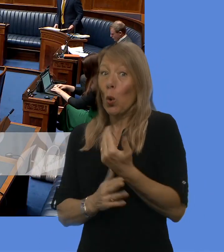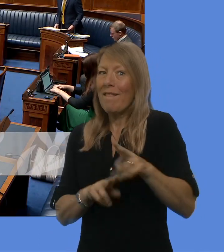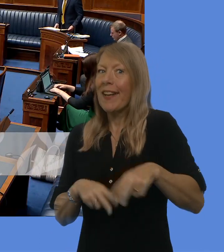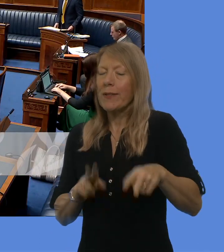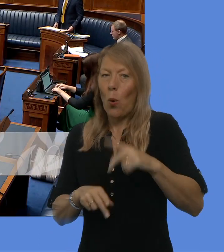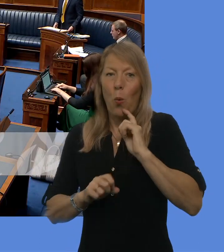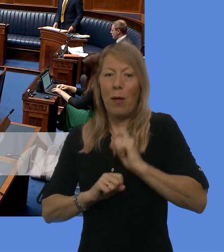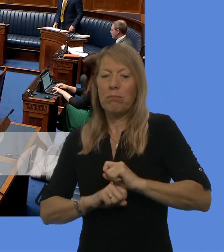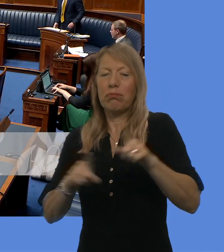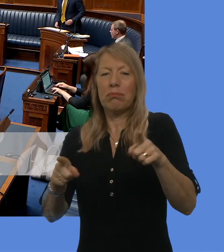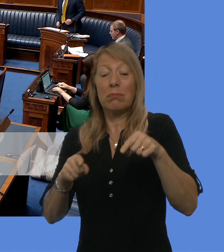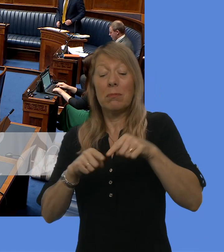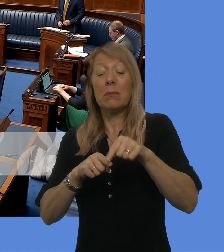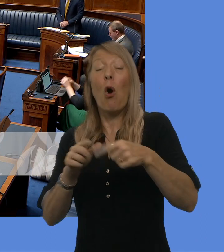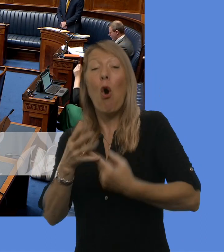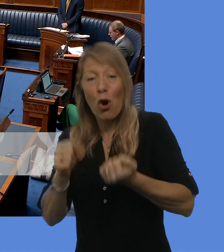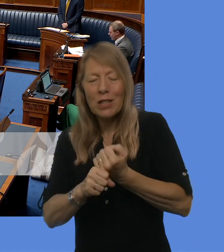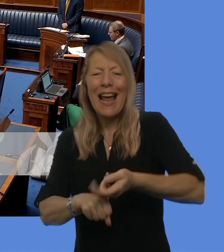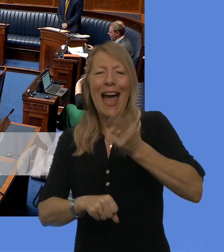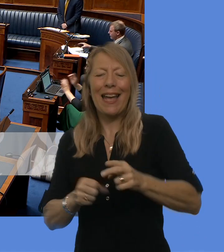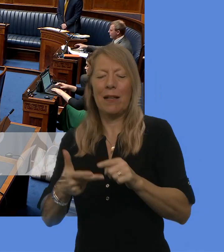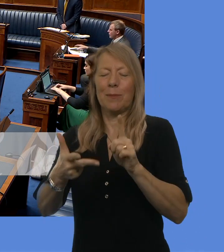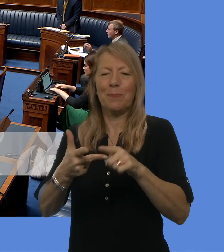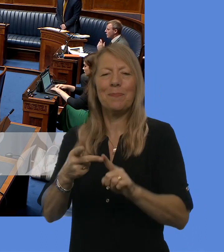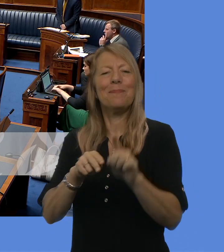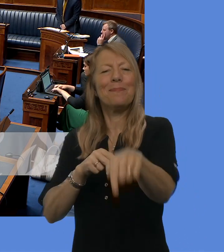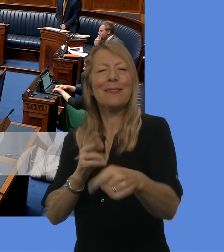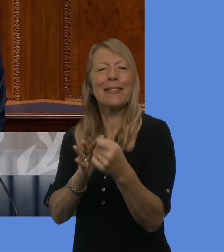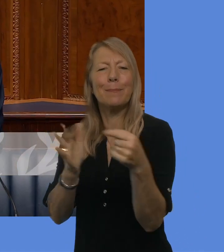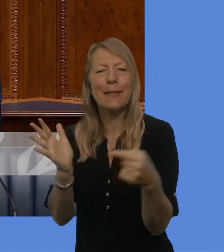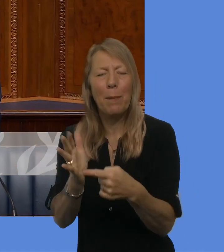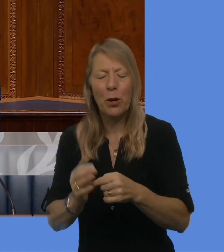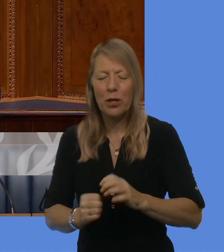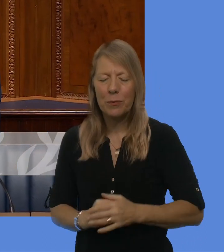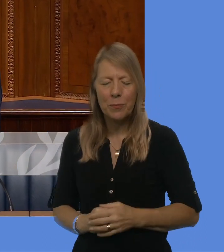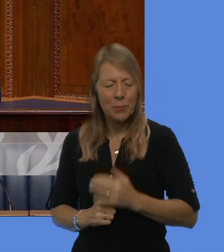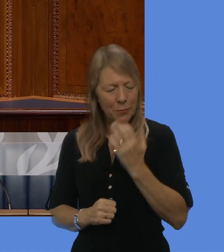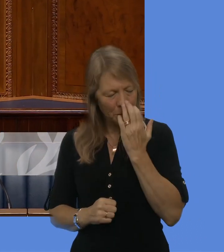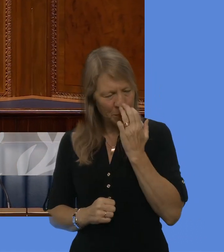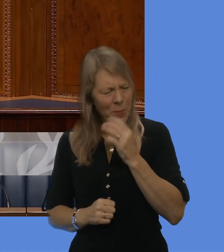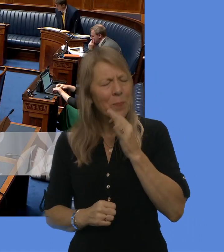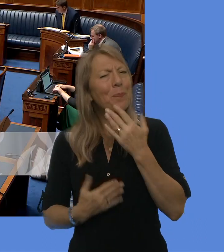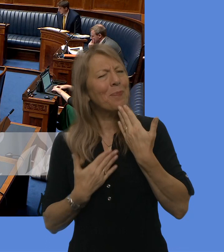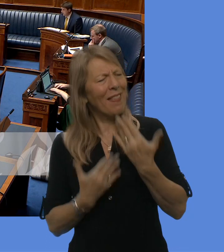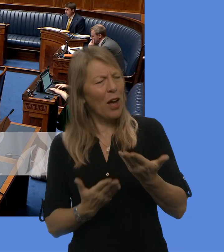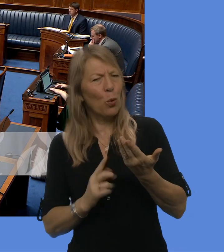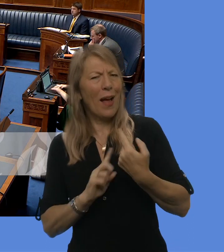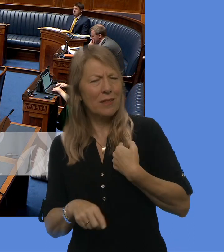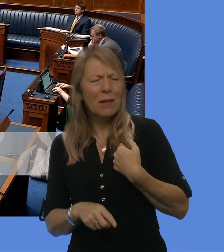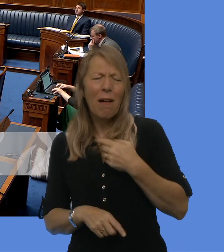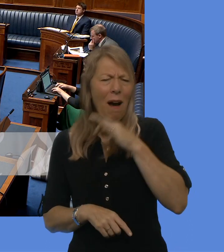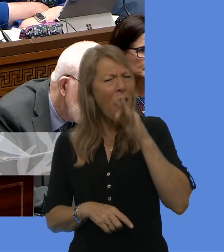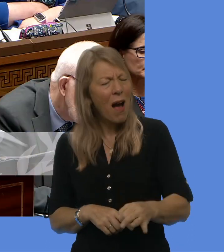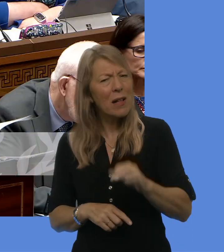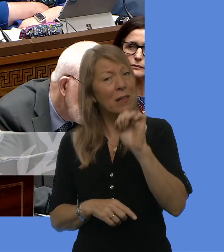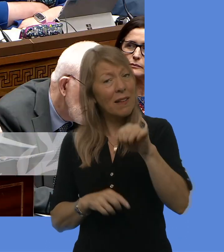McMurray. Thank you, Mr. Speaker, and thank you, Minister. Will the videos be used in education settings? The hope is that